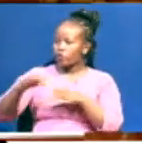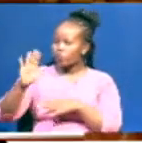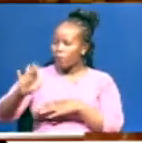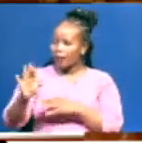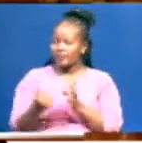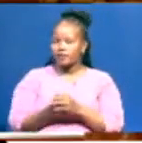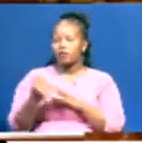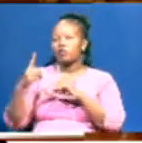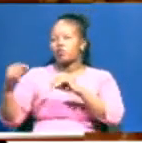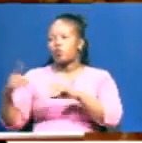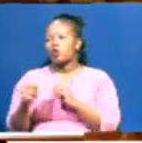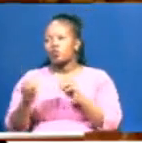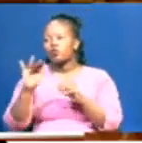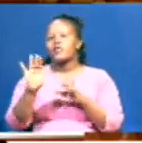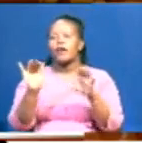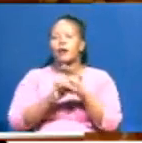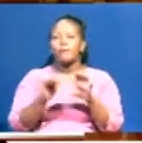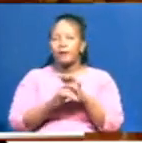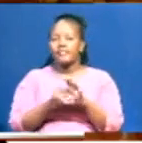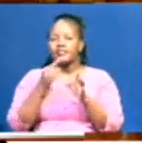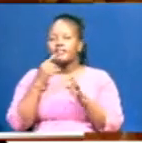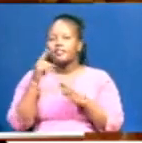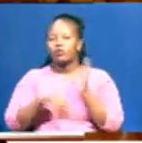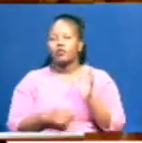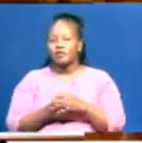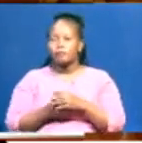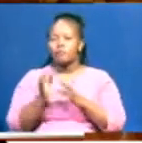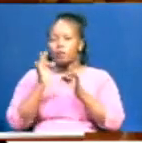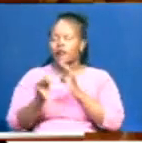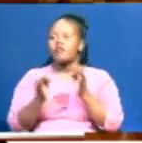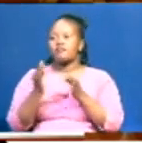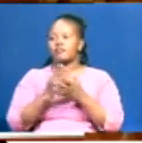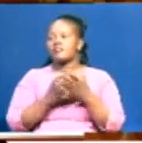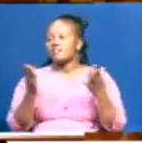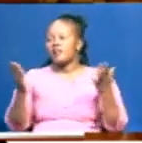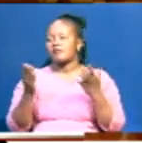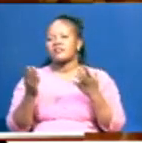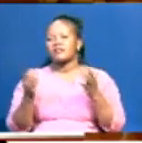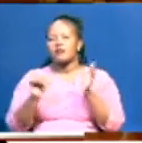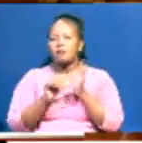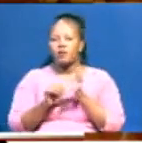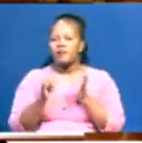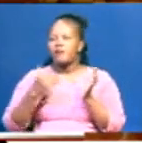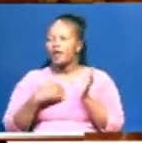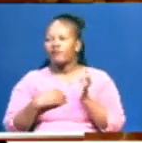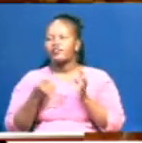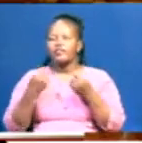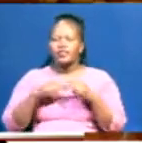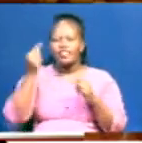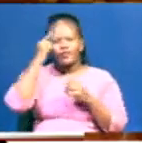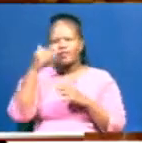that when a thing is a thing, let it be a thing. Let's not go around and say, oh, it was this and all